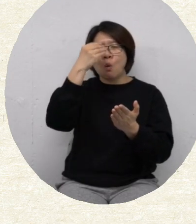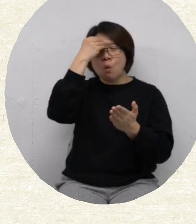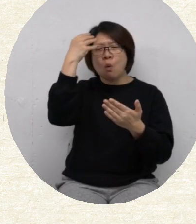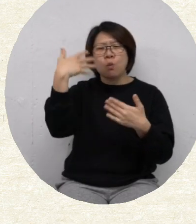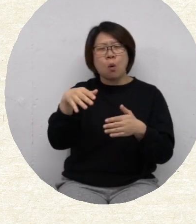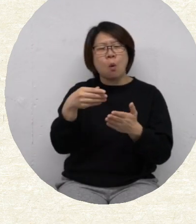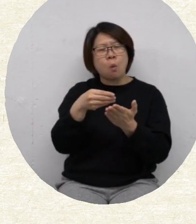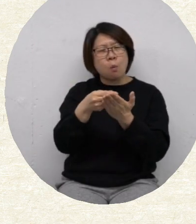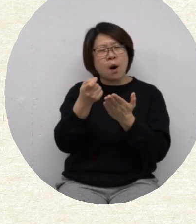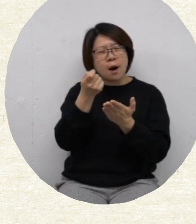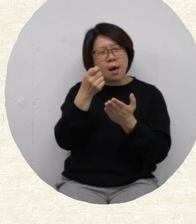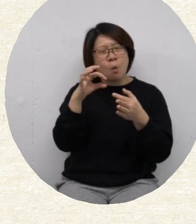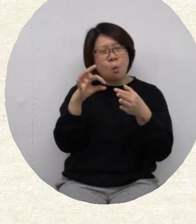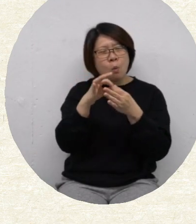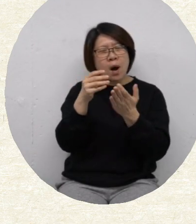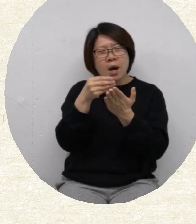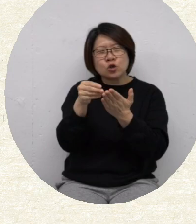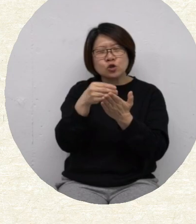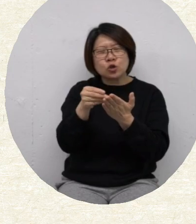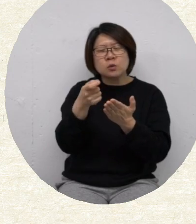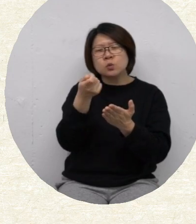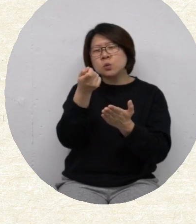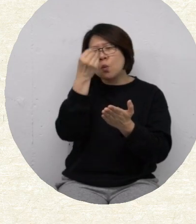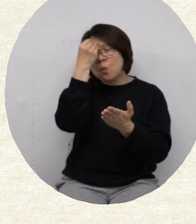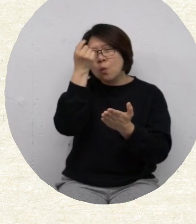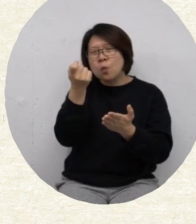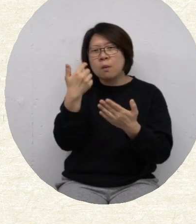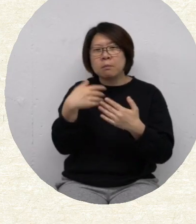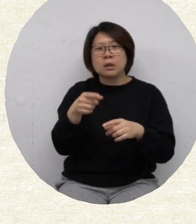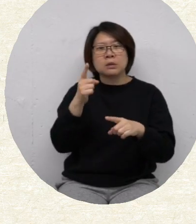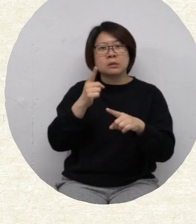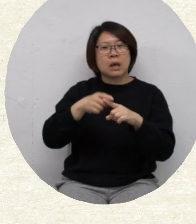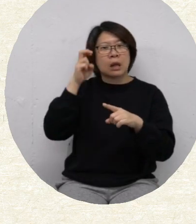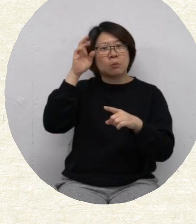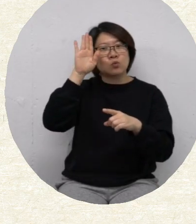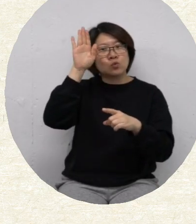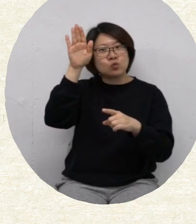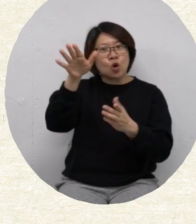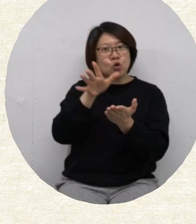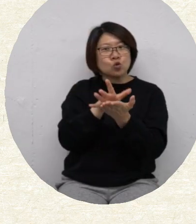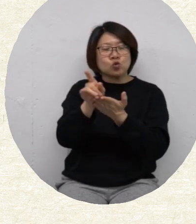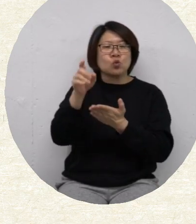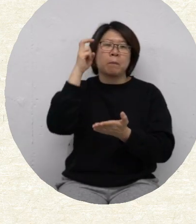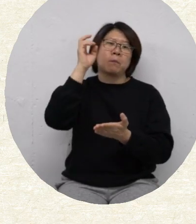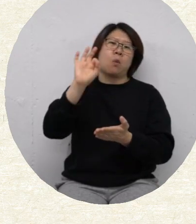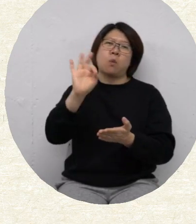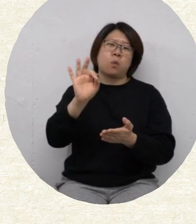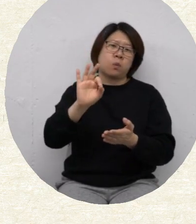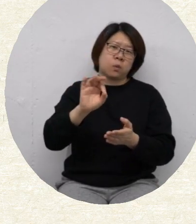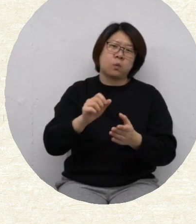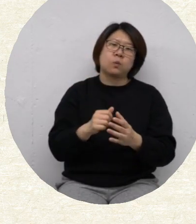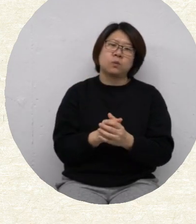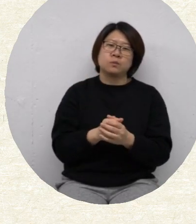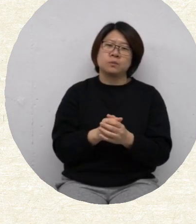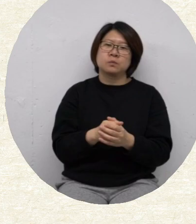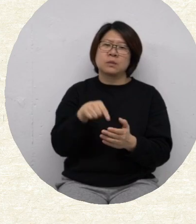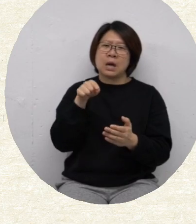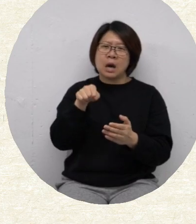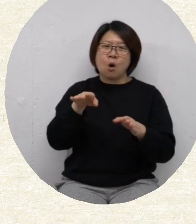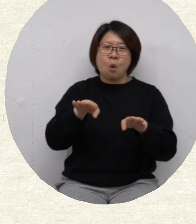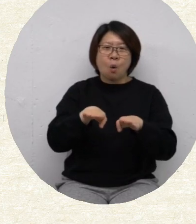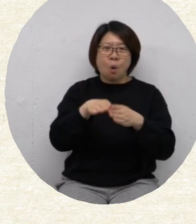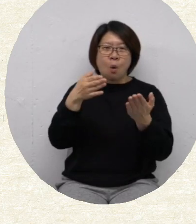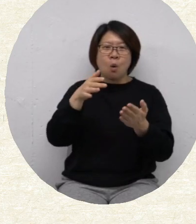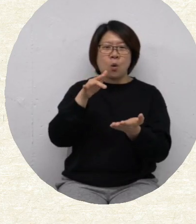easier? Maybe, it was probably less competitive than painting department. So that's why